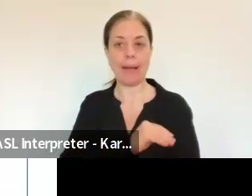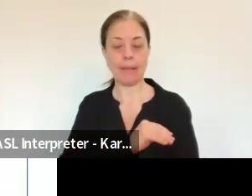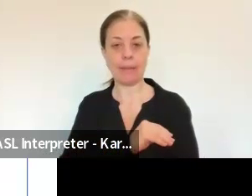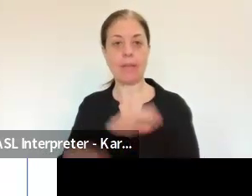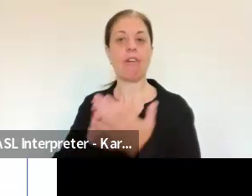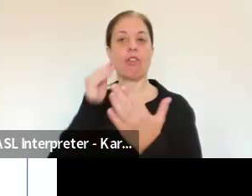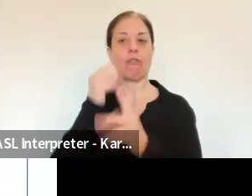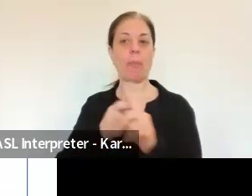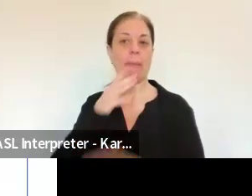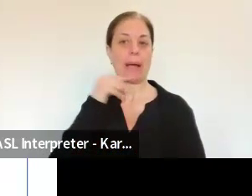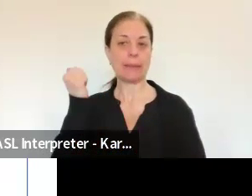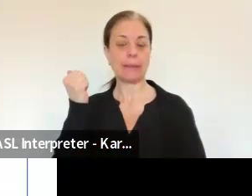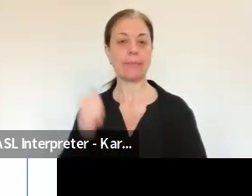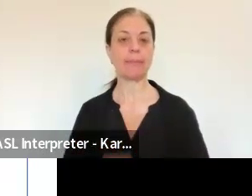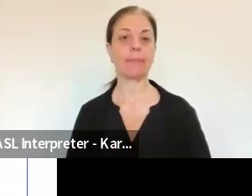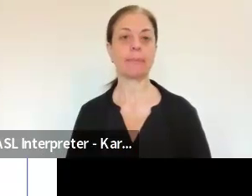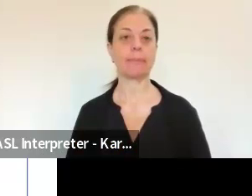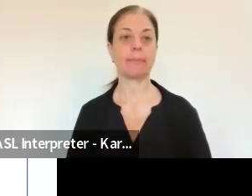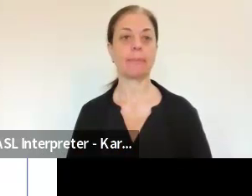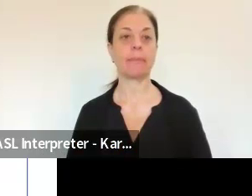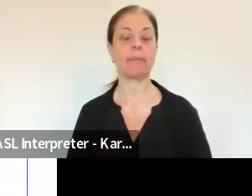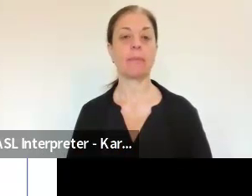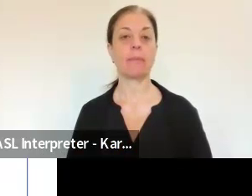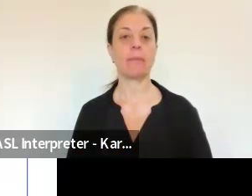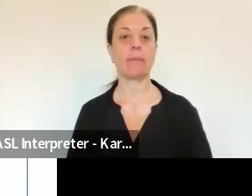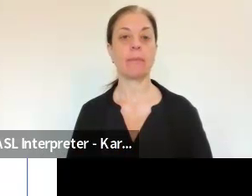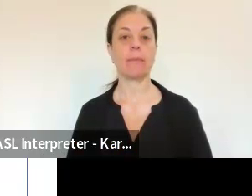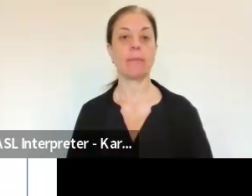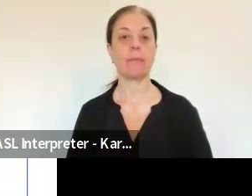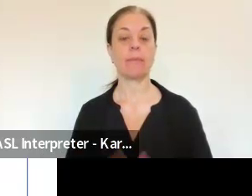learned from the best. Next slide, please.